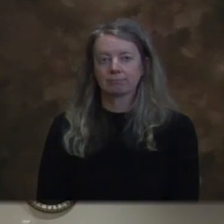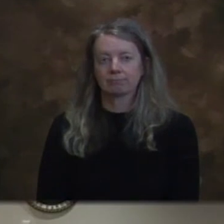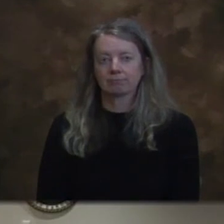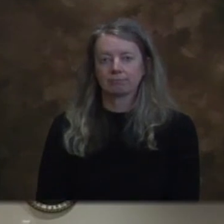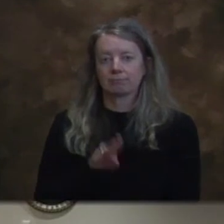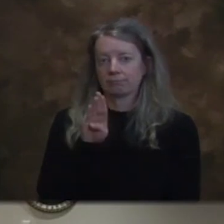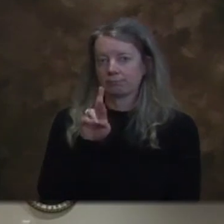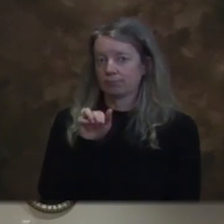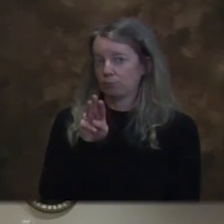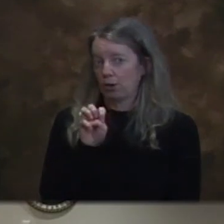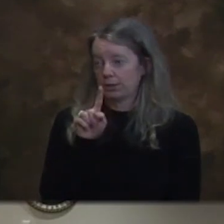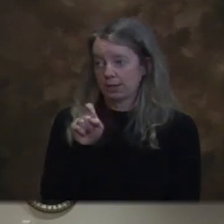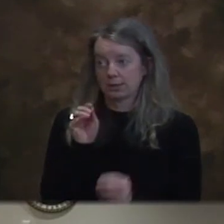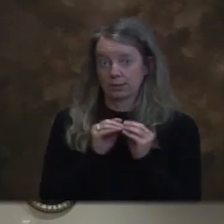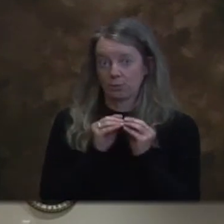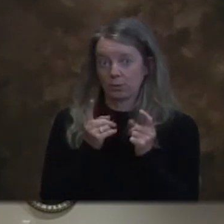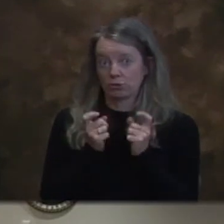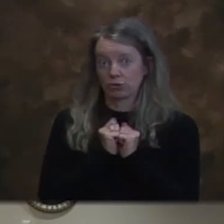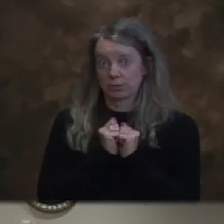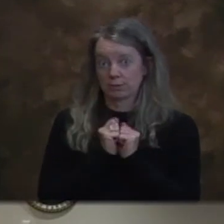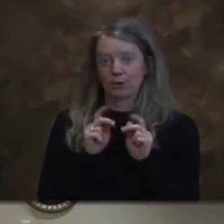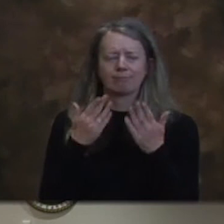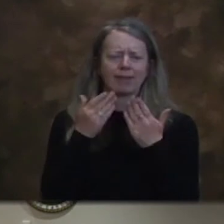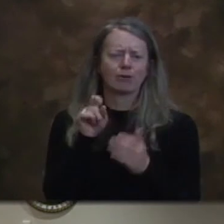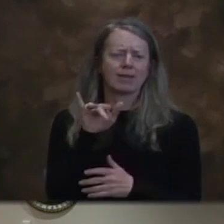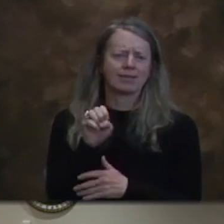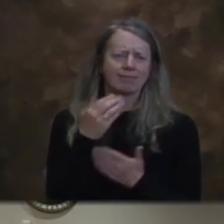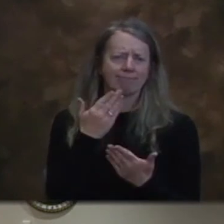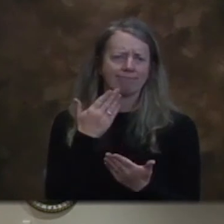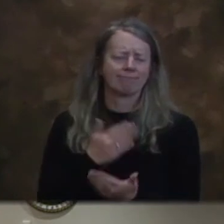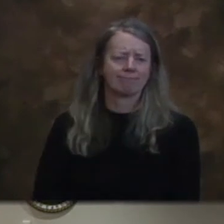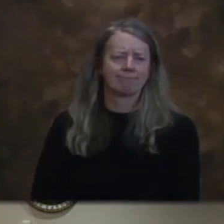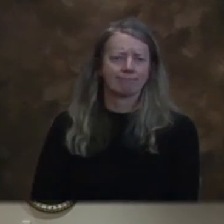All right, any other questions? All right, thank you, Stacy. Appreciate Thank you all. All right, next up.